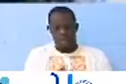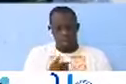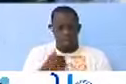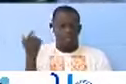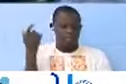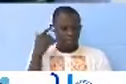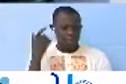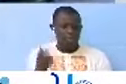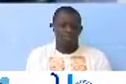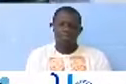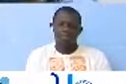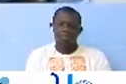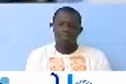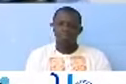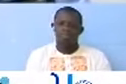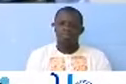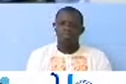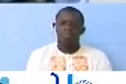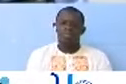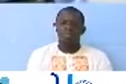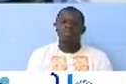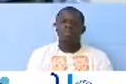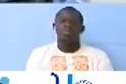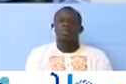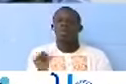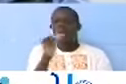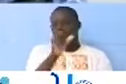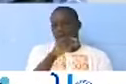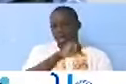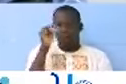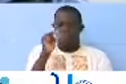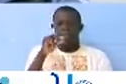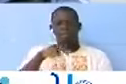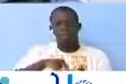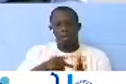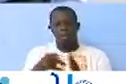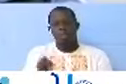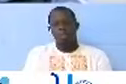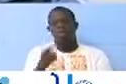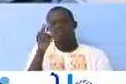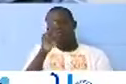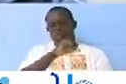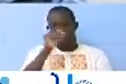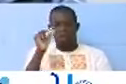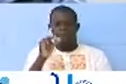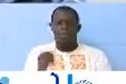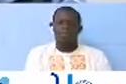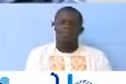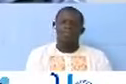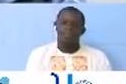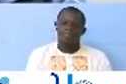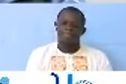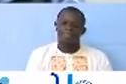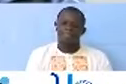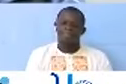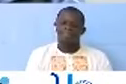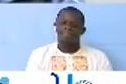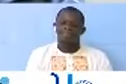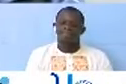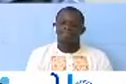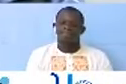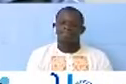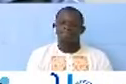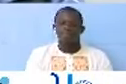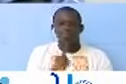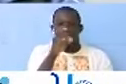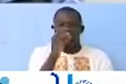it. Intodo ni mo olum toto frodi. But this other name is the first name. Very well. And you said he